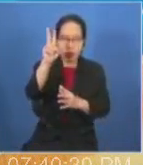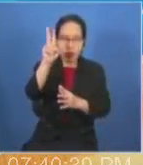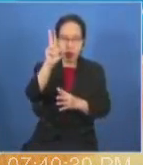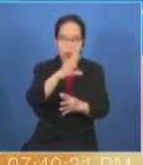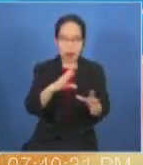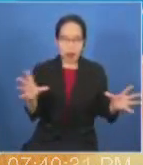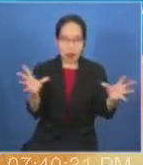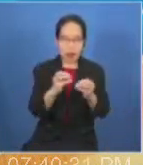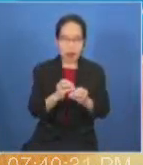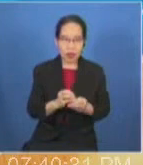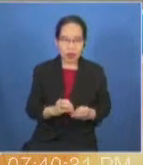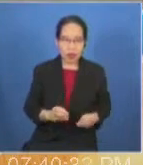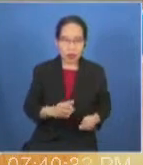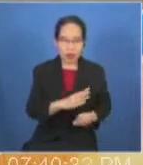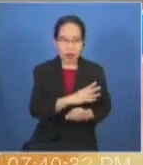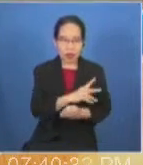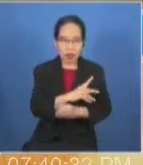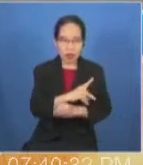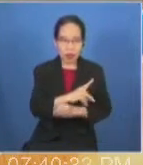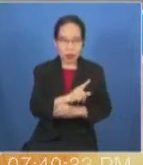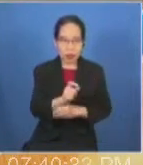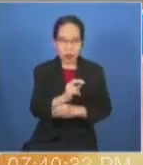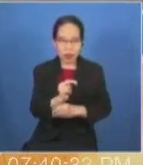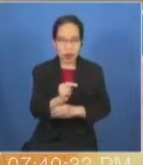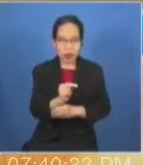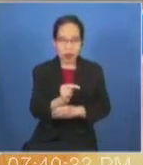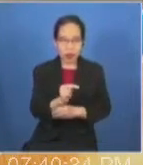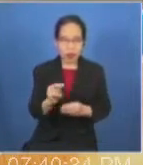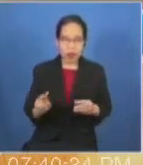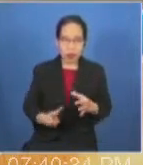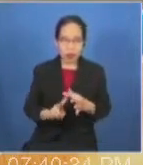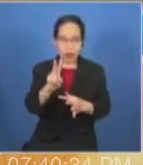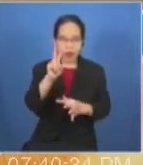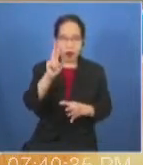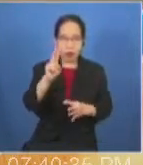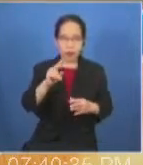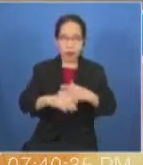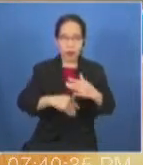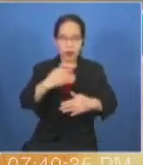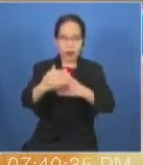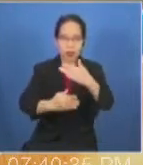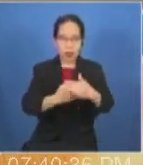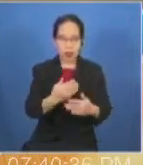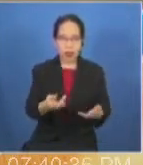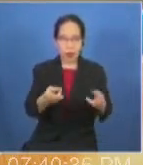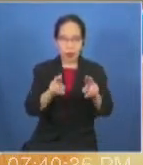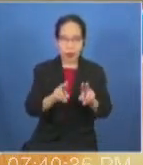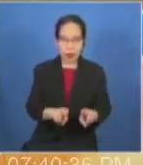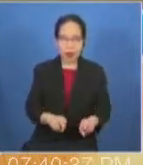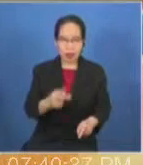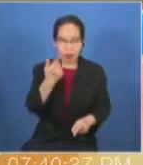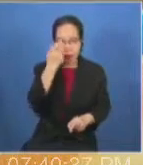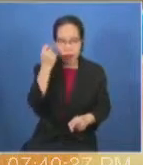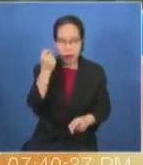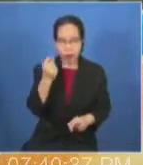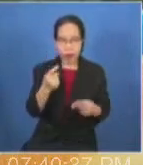place: evaporation, condensation, and precipitation. Evaporation